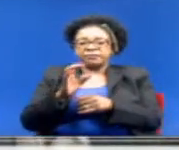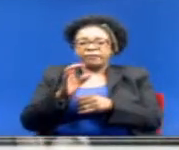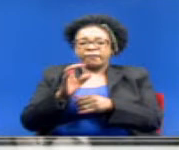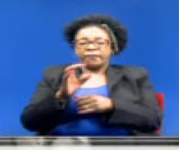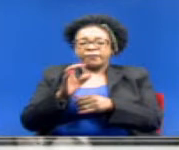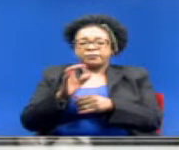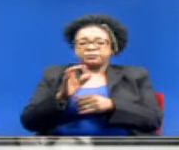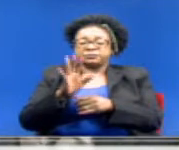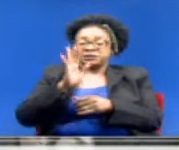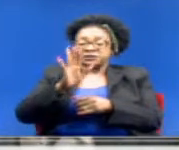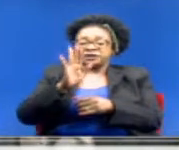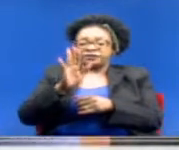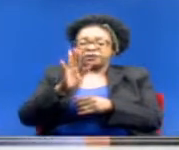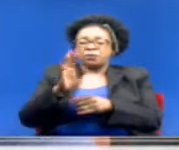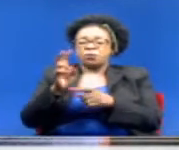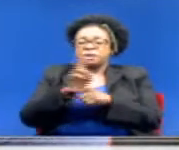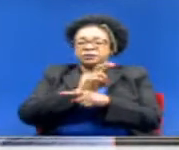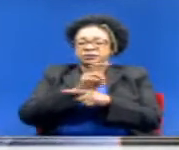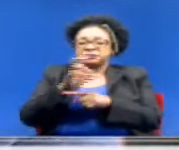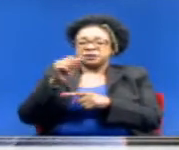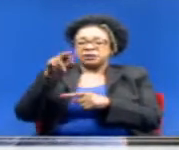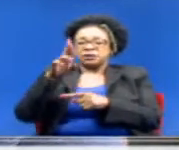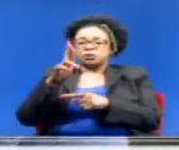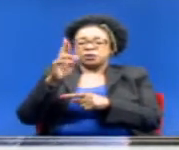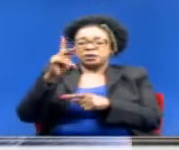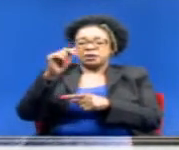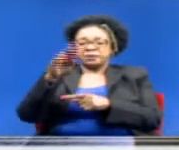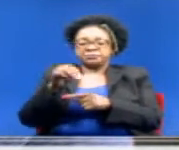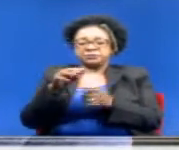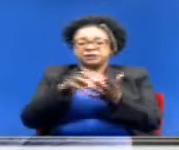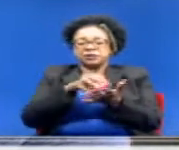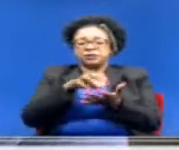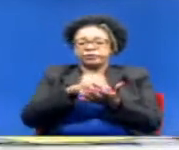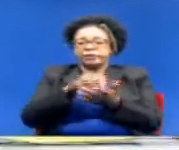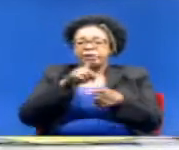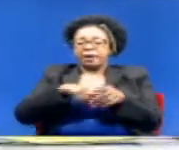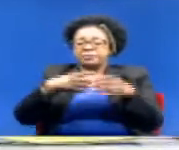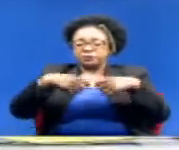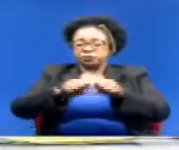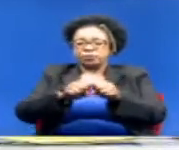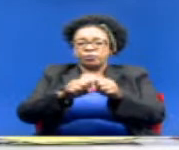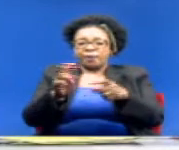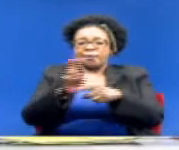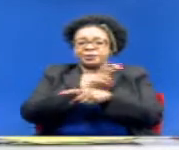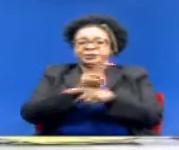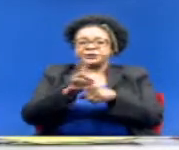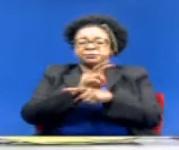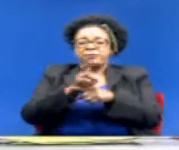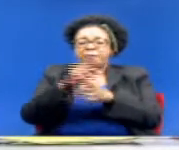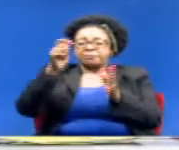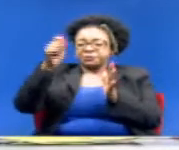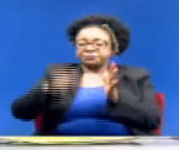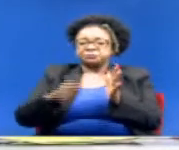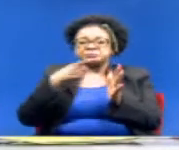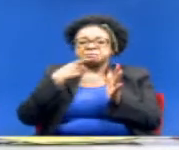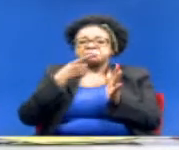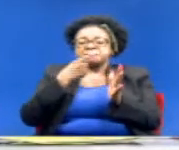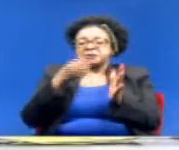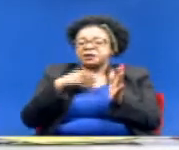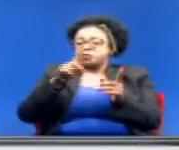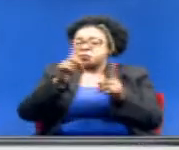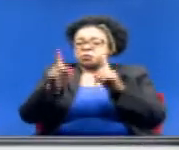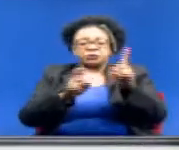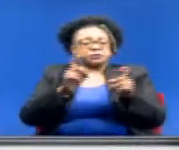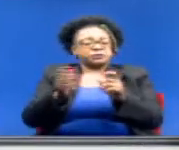Munya is a key witness in the Aror and Kimore Dam scandal. But when he took to the witness stand, the prosecution said they had no questions for